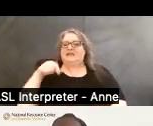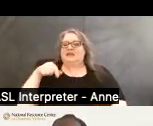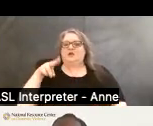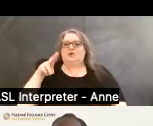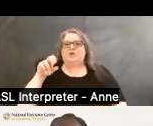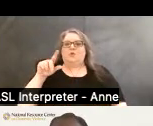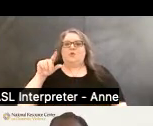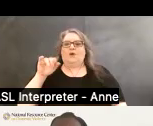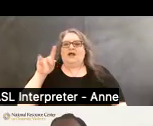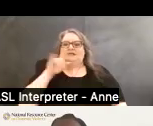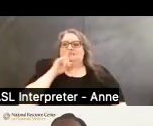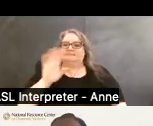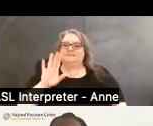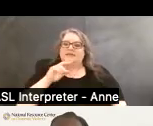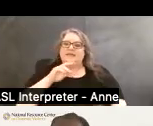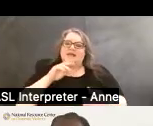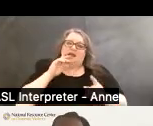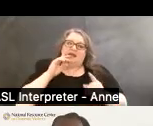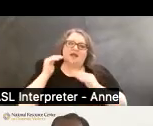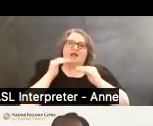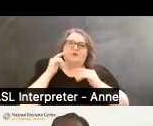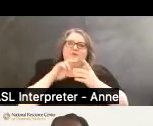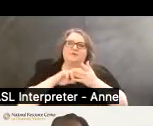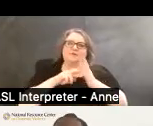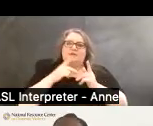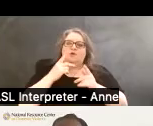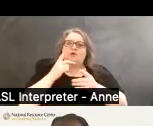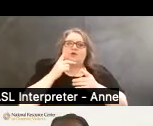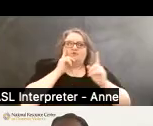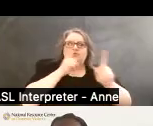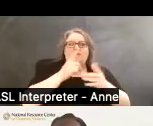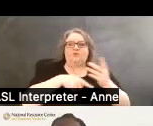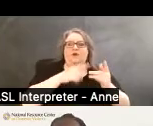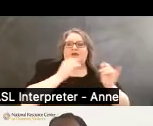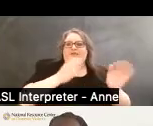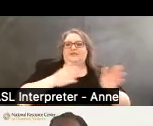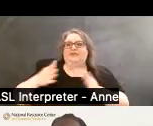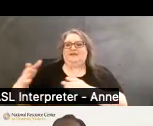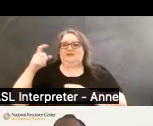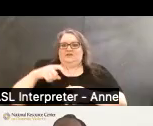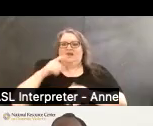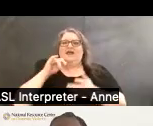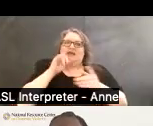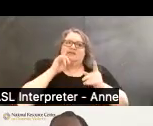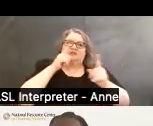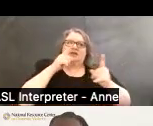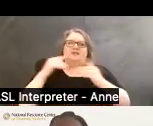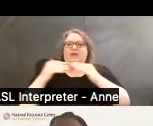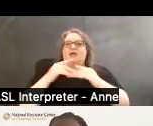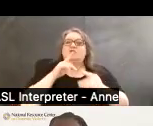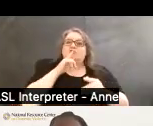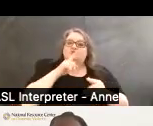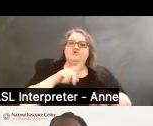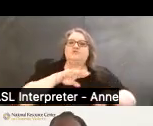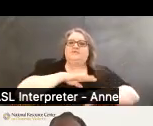really striving towards what the individual needs, and that is aspiring to be equitable, is truly meeting the needs of